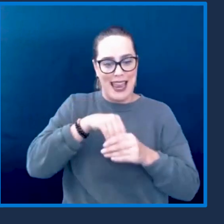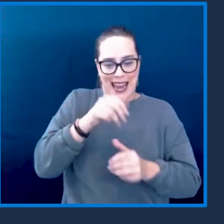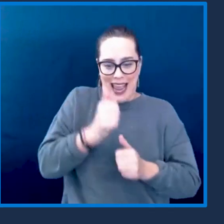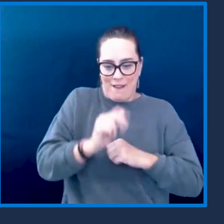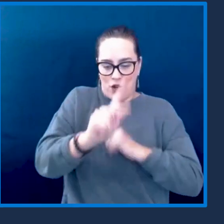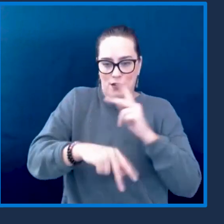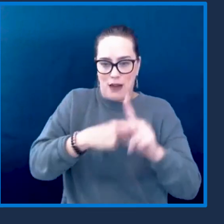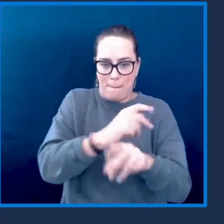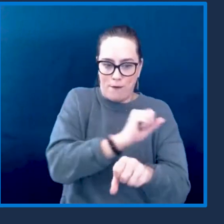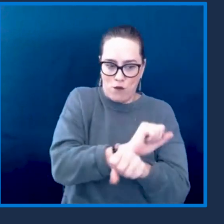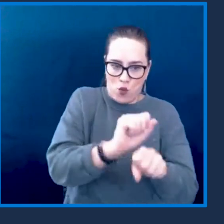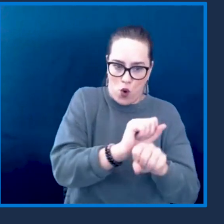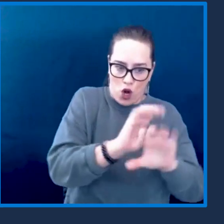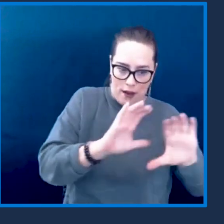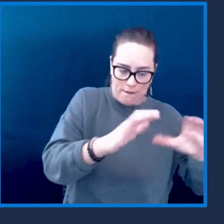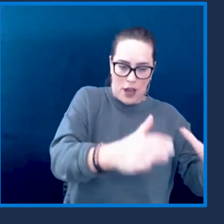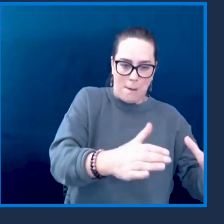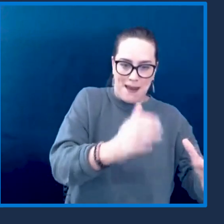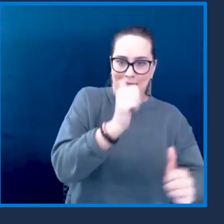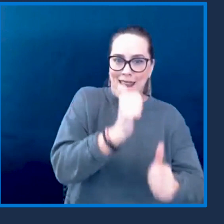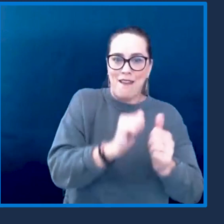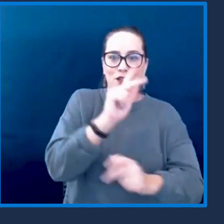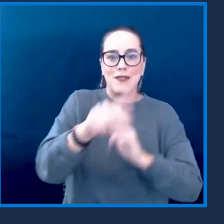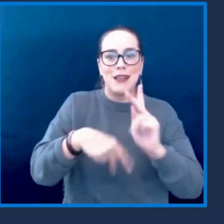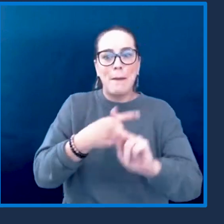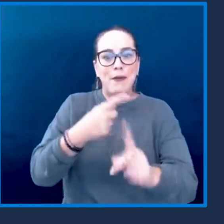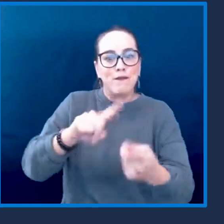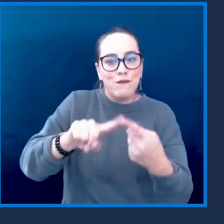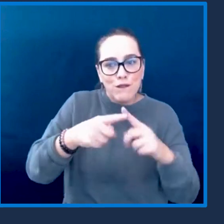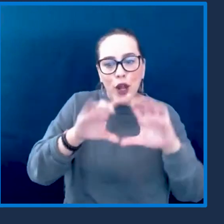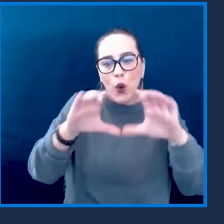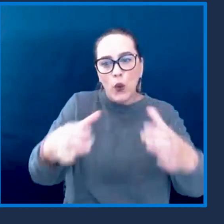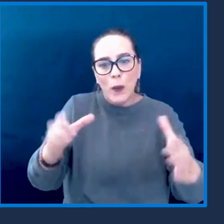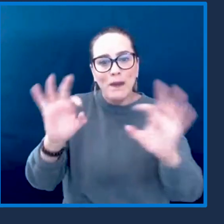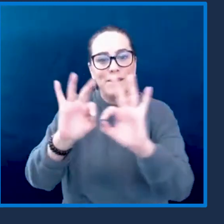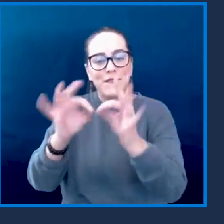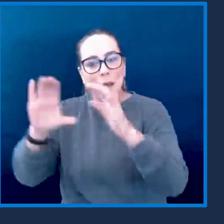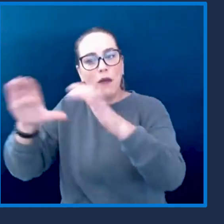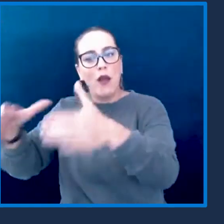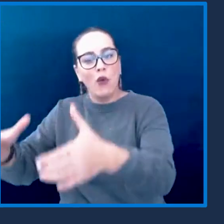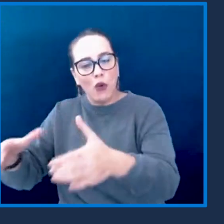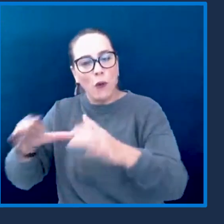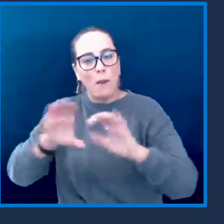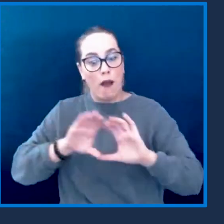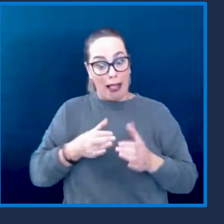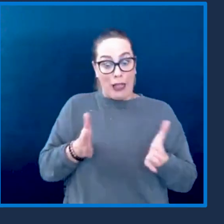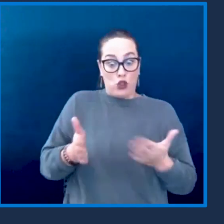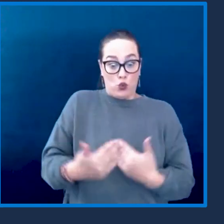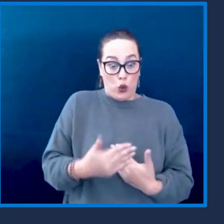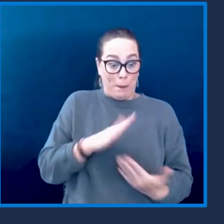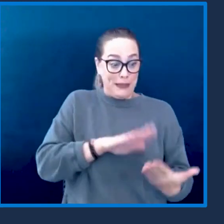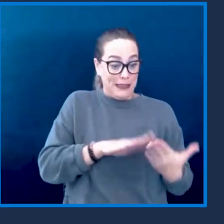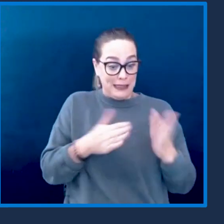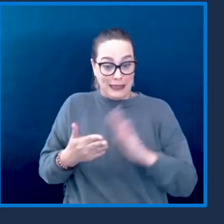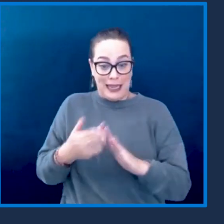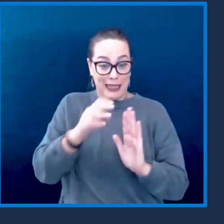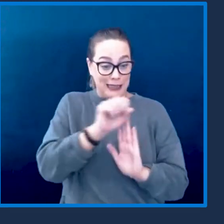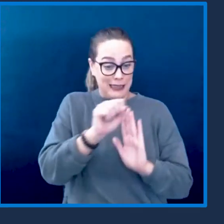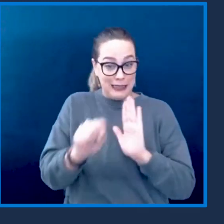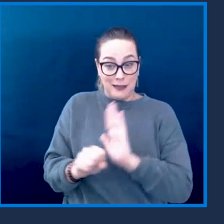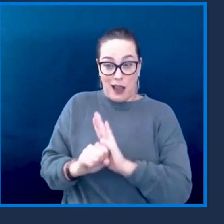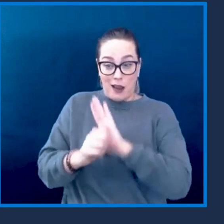every group of friends, every family, every classroom, every city, every state,